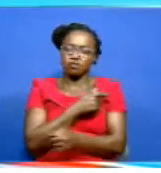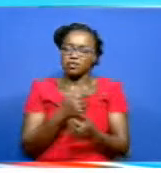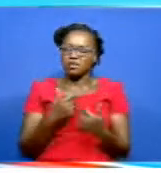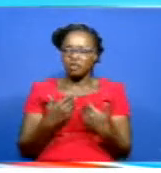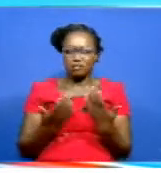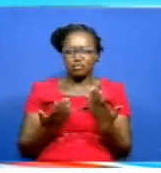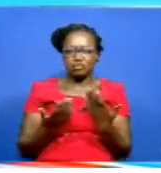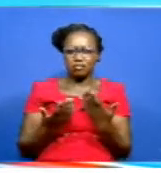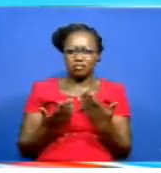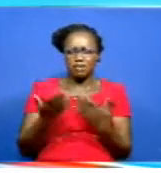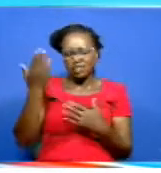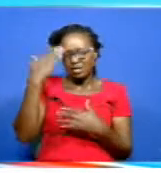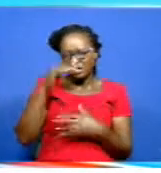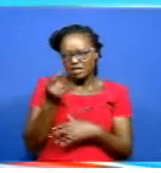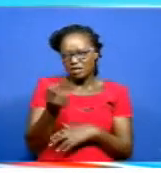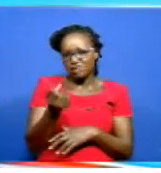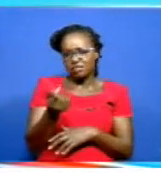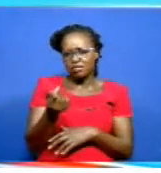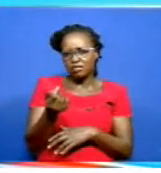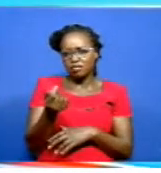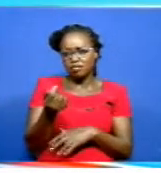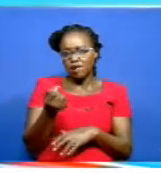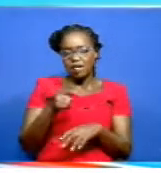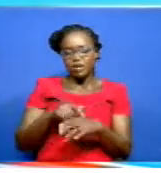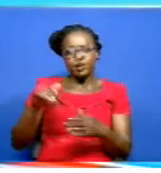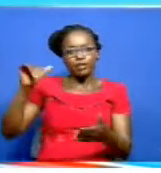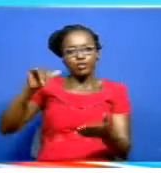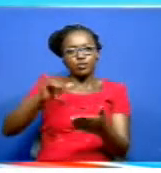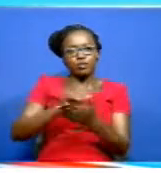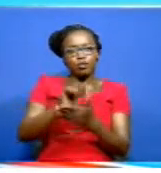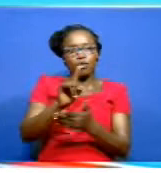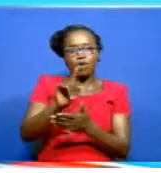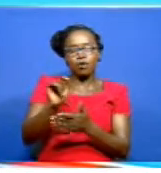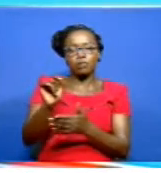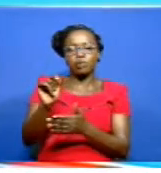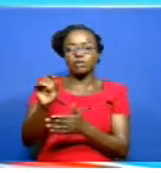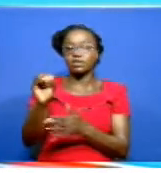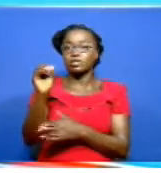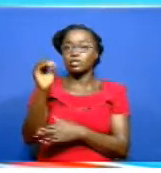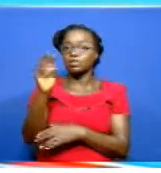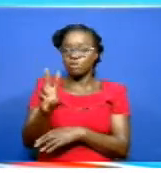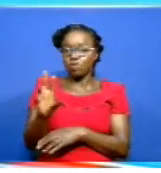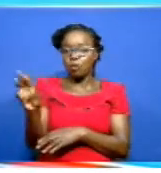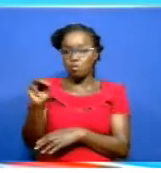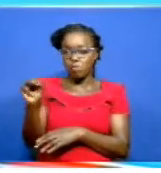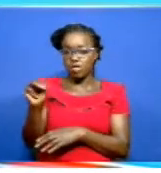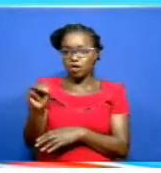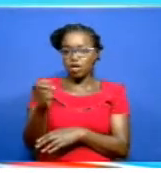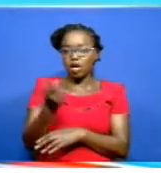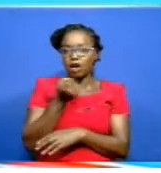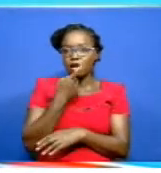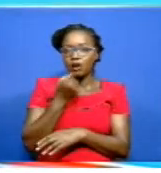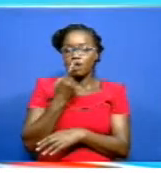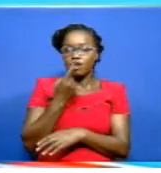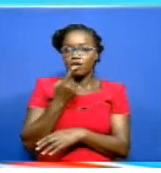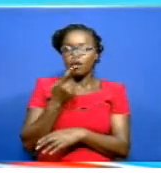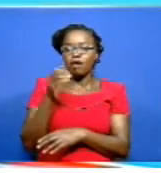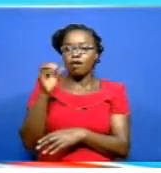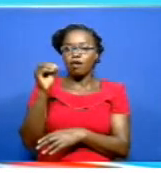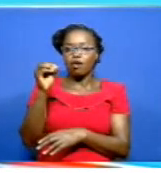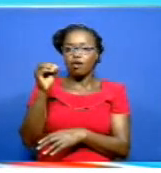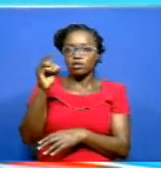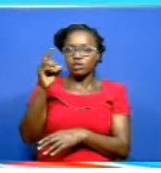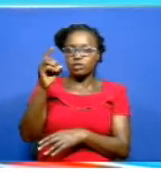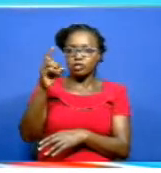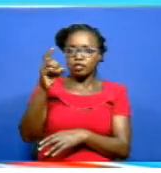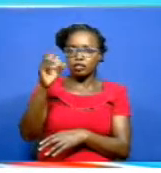couple of days after it jetted in 1.02 million doses of the Oxford AstraZeneca vaccine